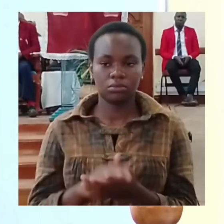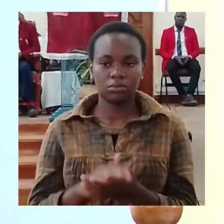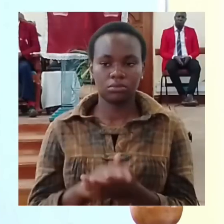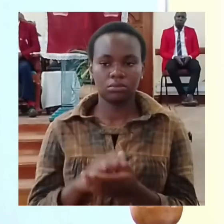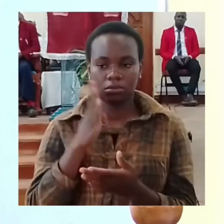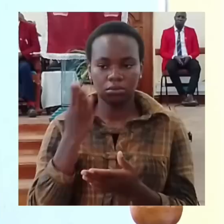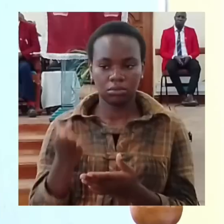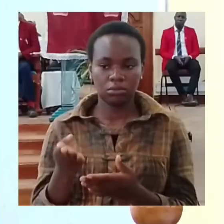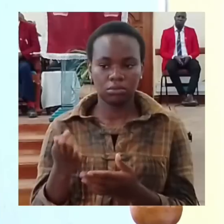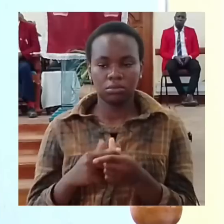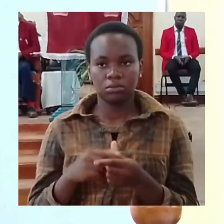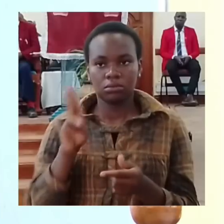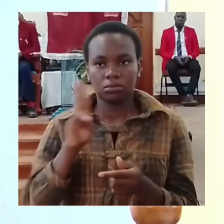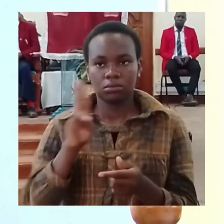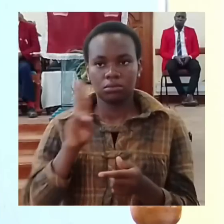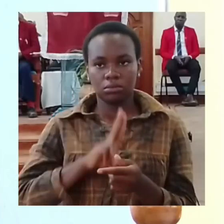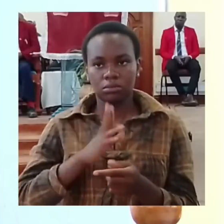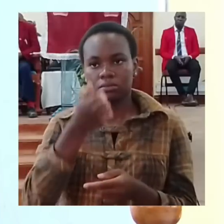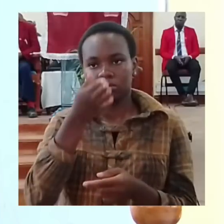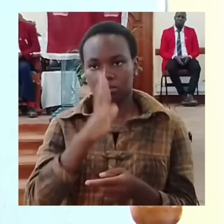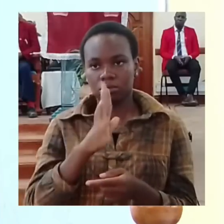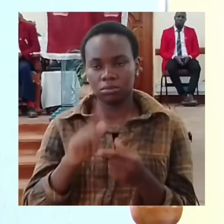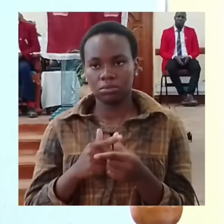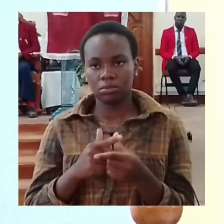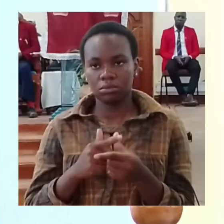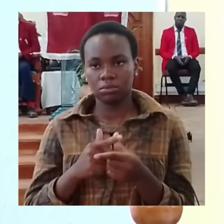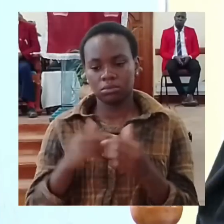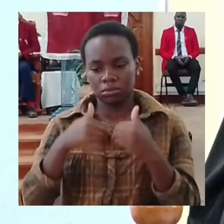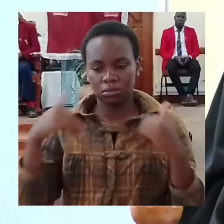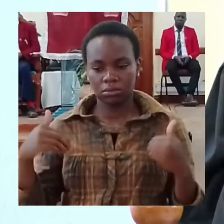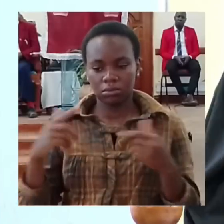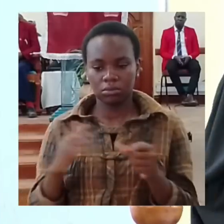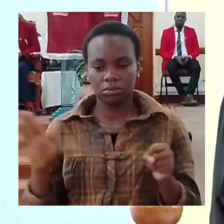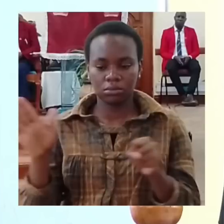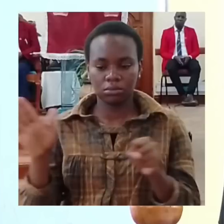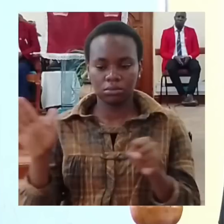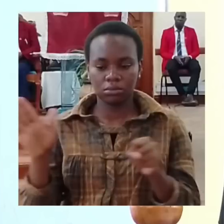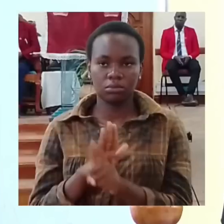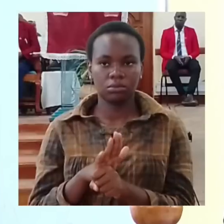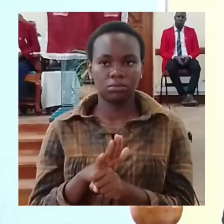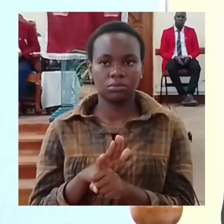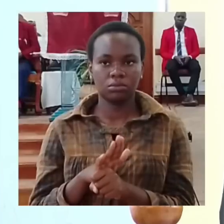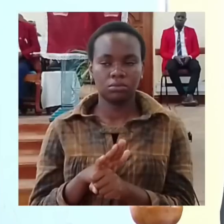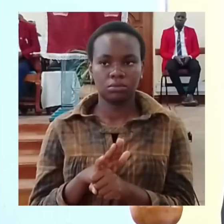Be present to be used of God. Wona hena gap, fill in the gap.